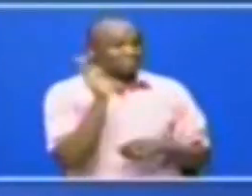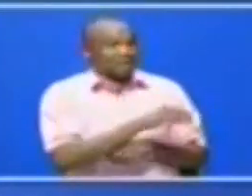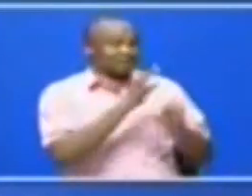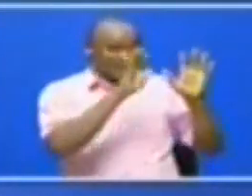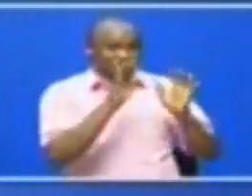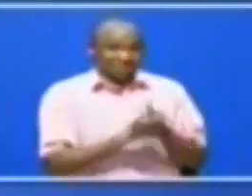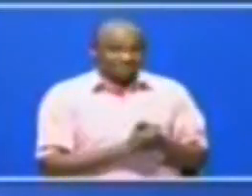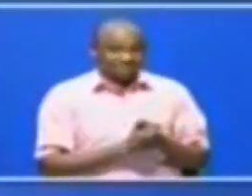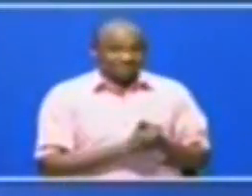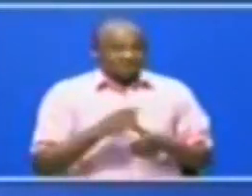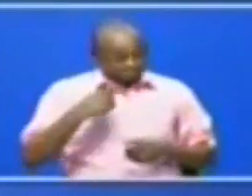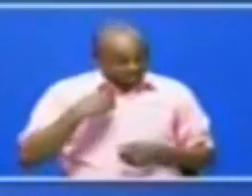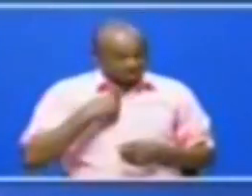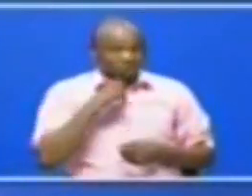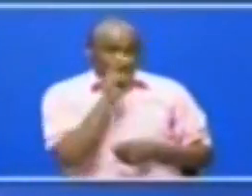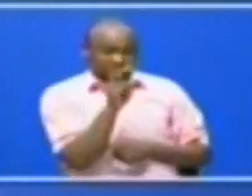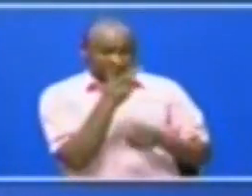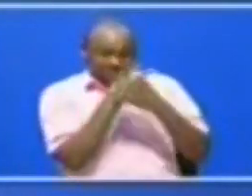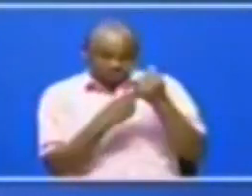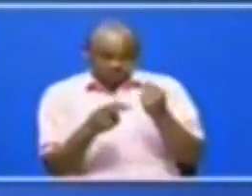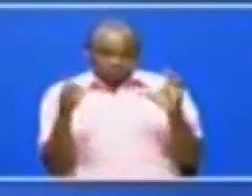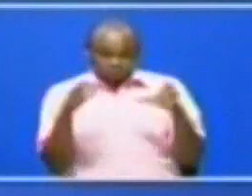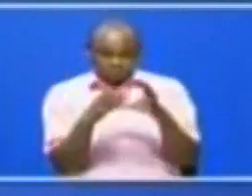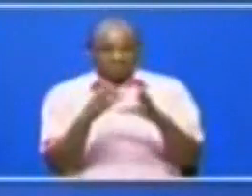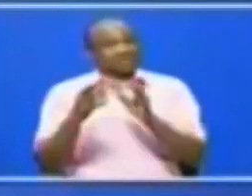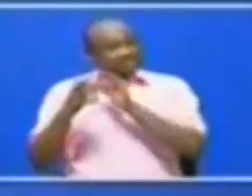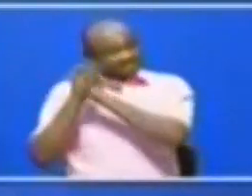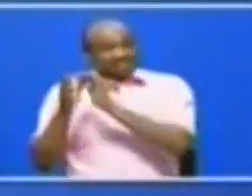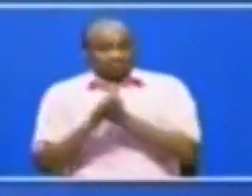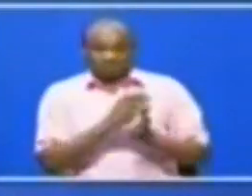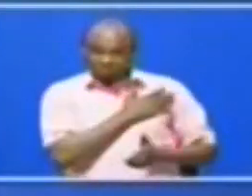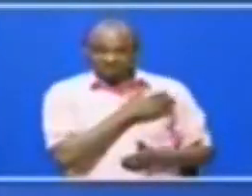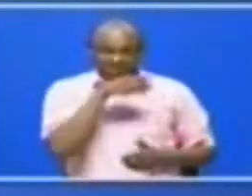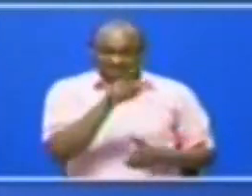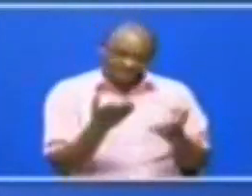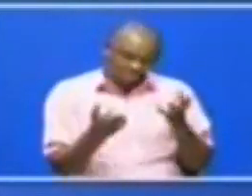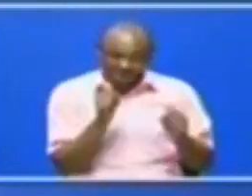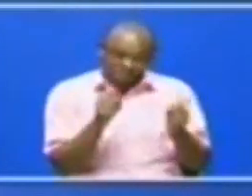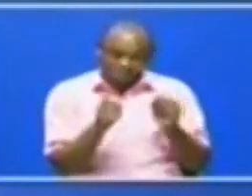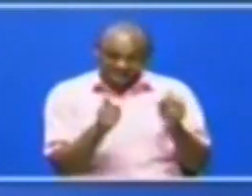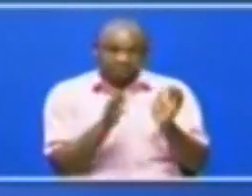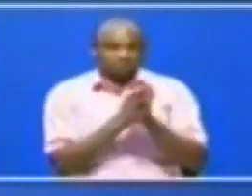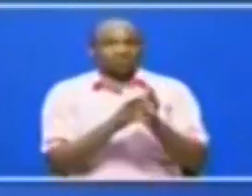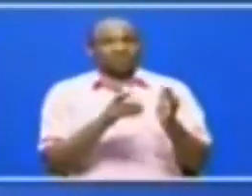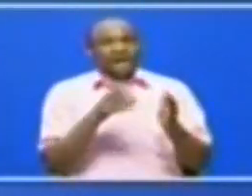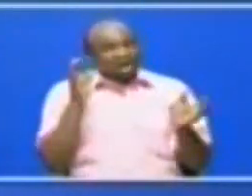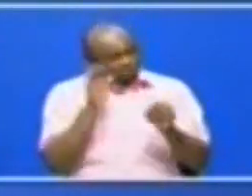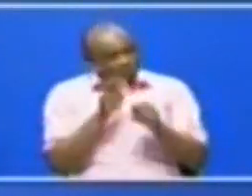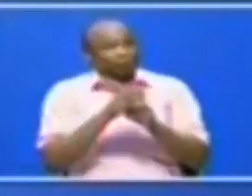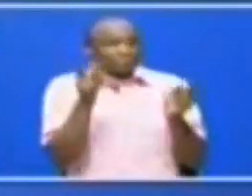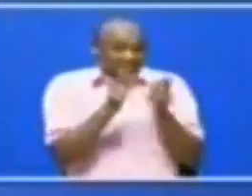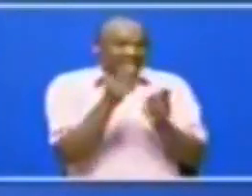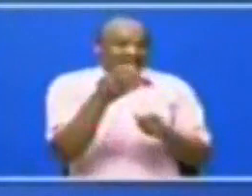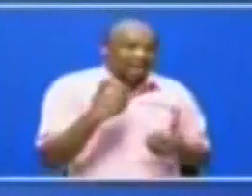campaigns. I am looking at the both coalitions. I don't think they've gotten their heads quite in the game. There's a lot of pain and a lot